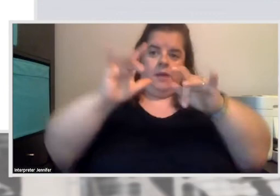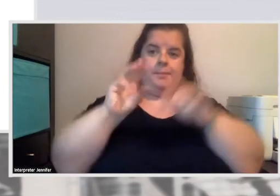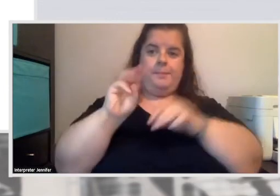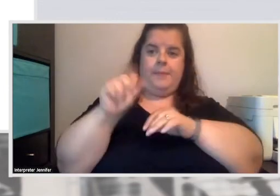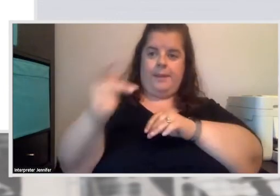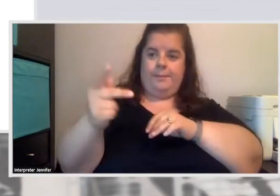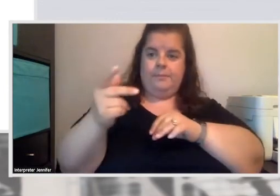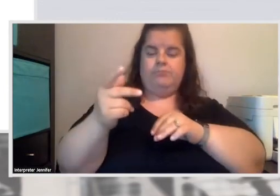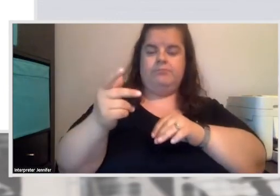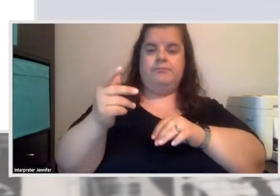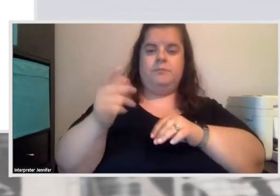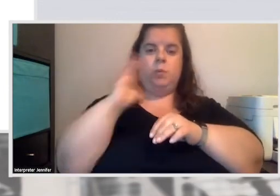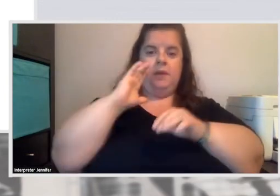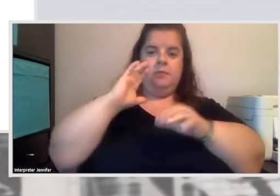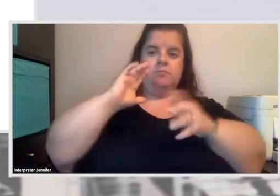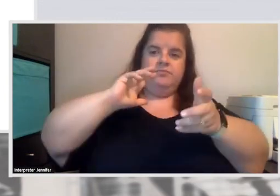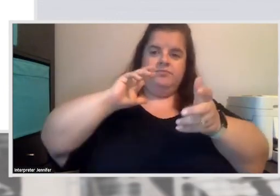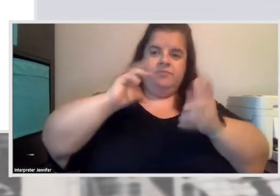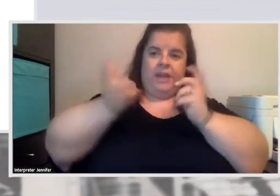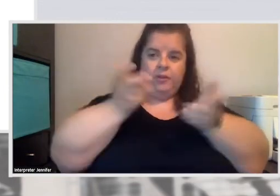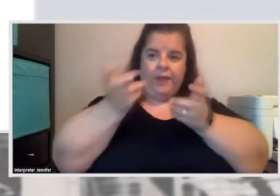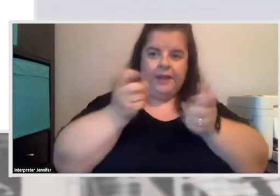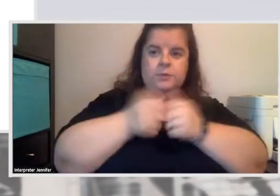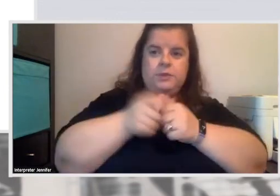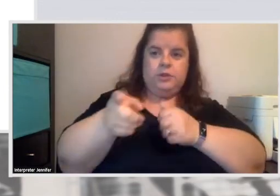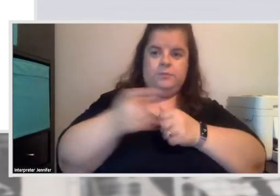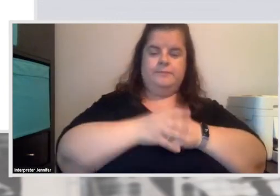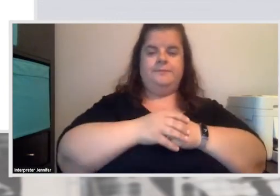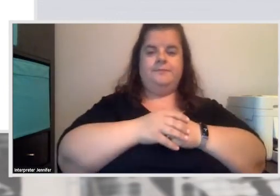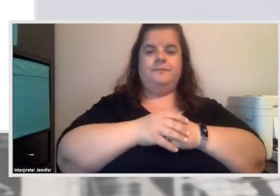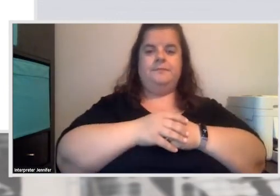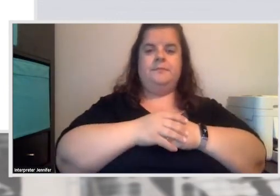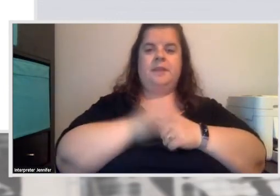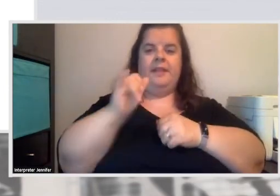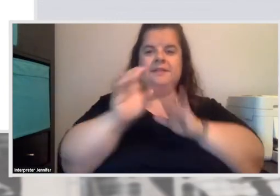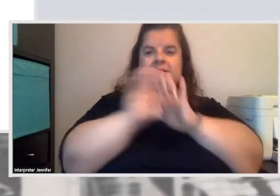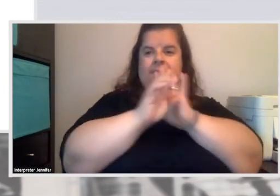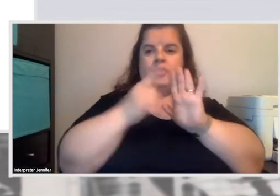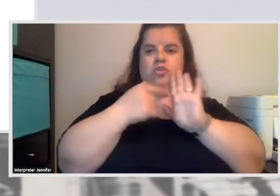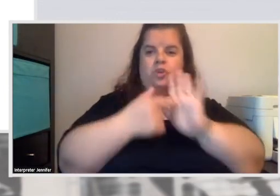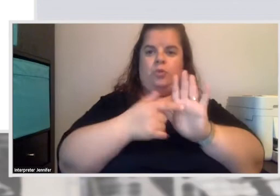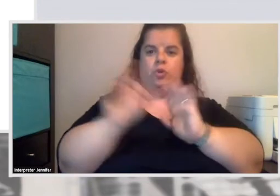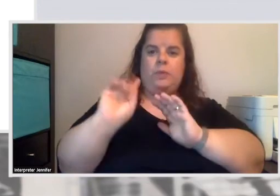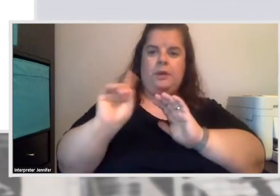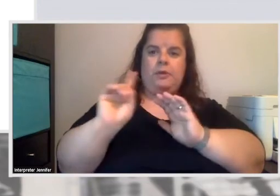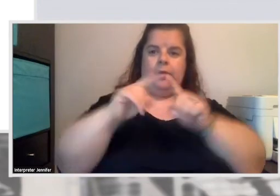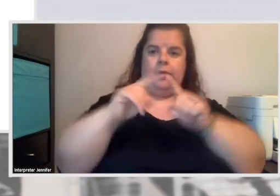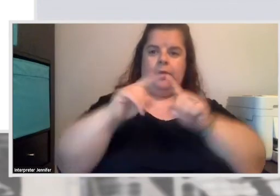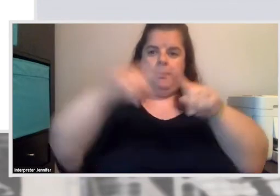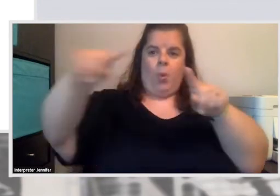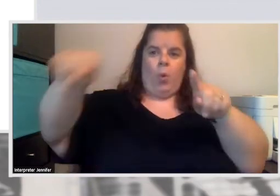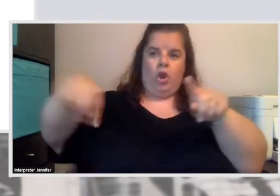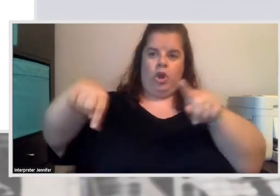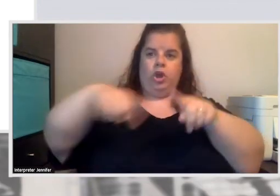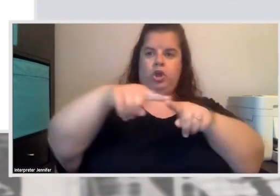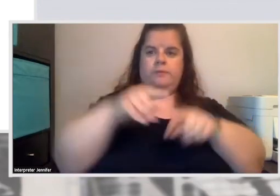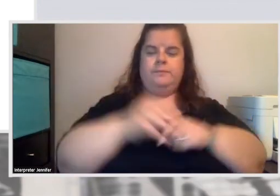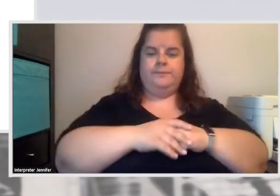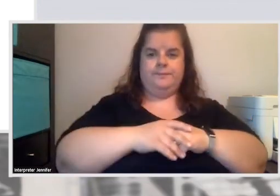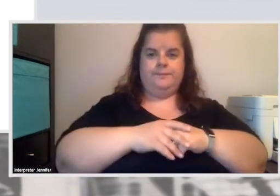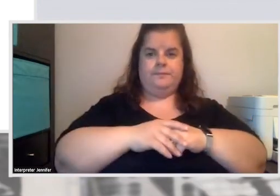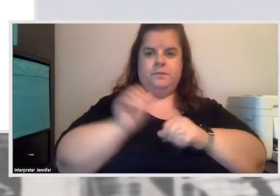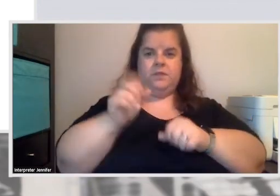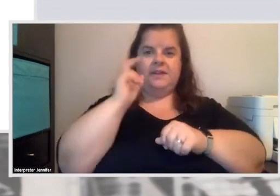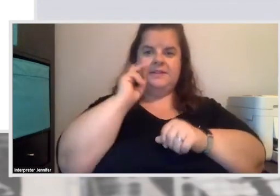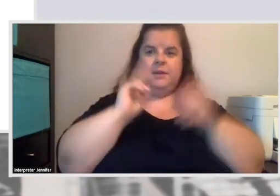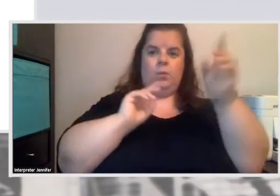But this is just kind of an example and to show you where the corridors are located. On your screen, you can see they're numbered 1 through